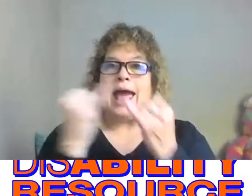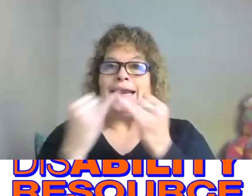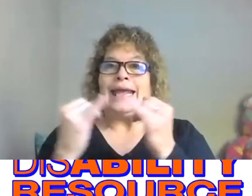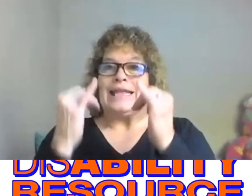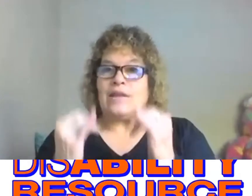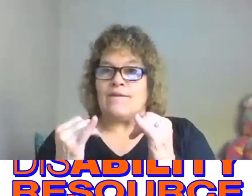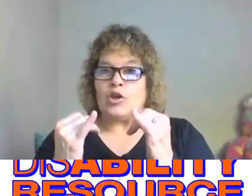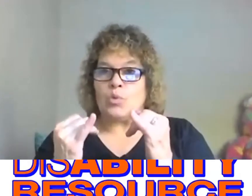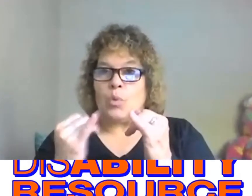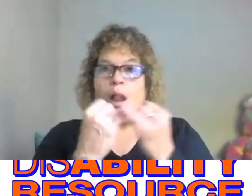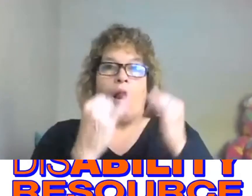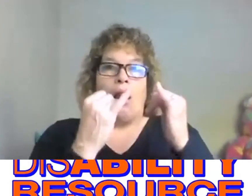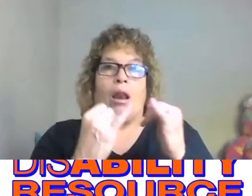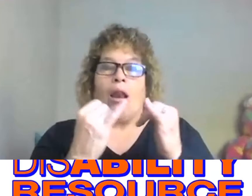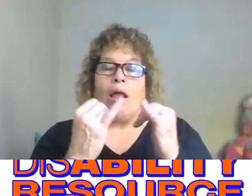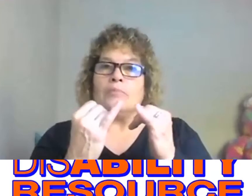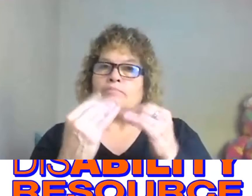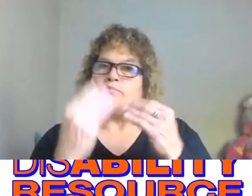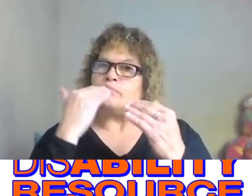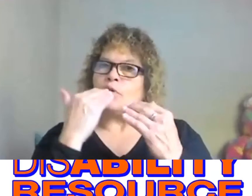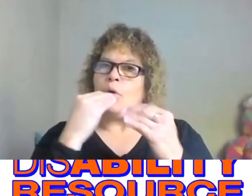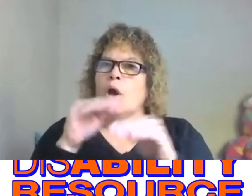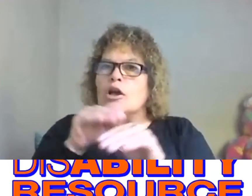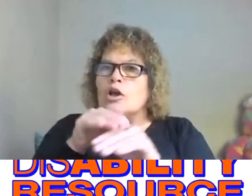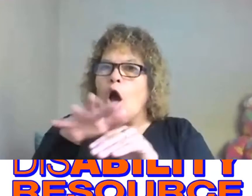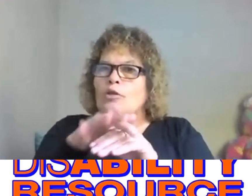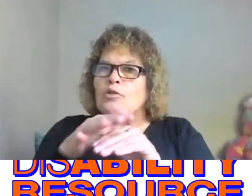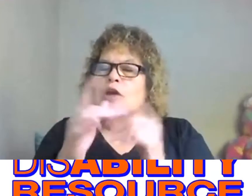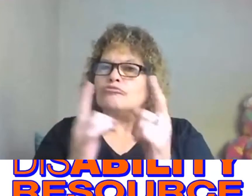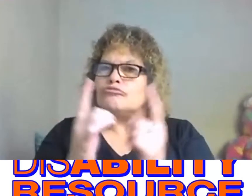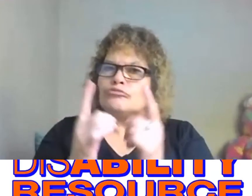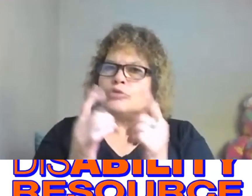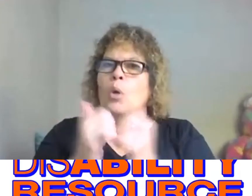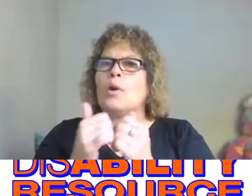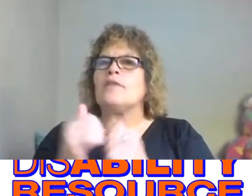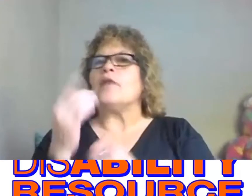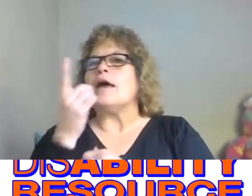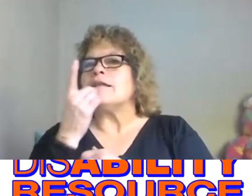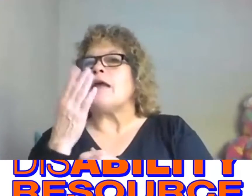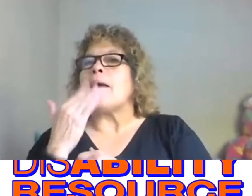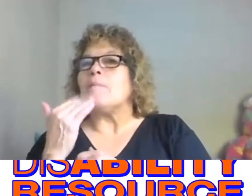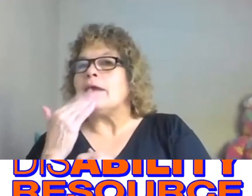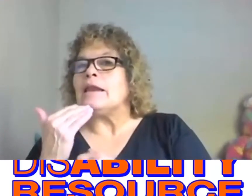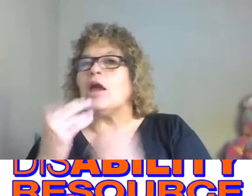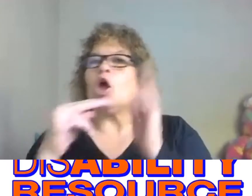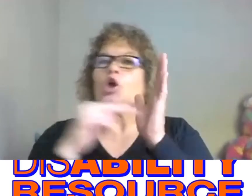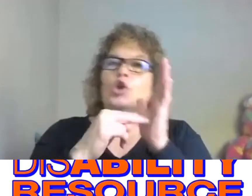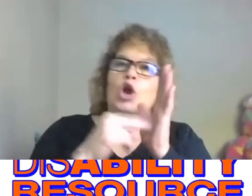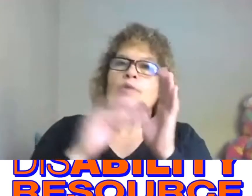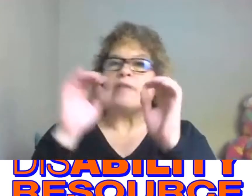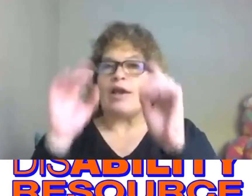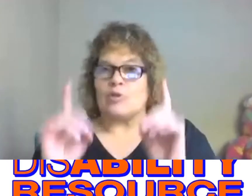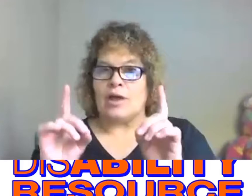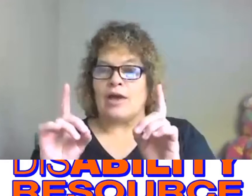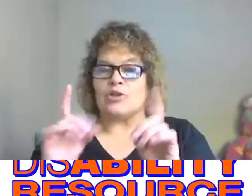individualized consultations with a dietitian and a diabetes nurse educator, as well as our